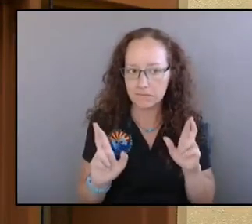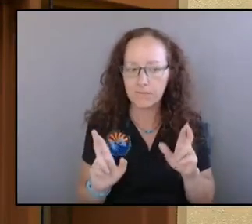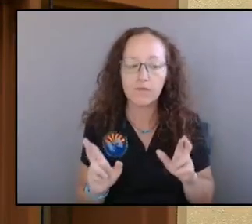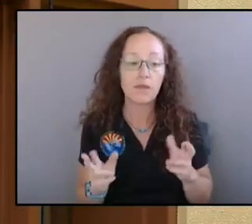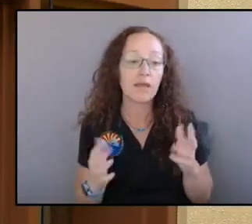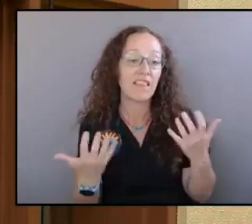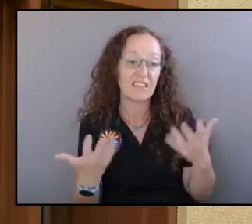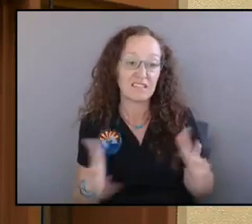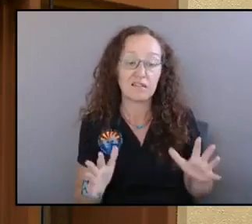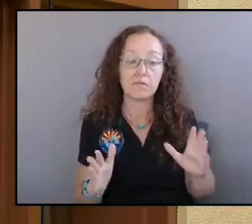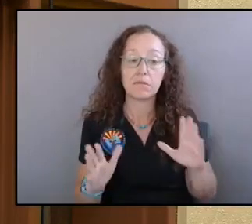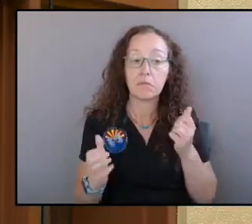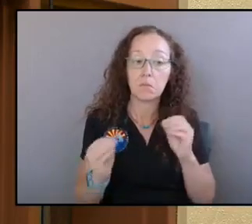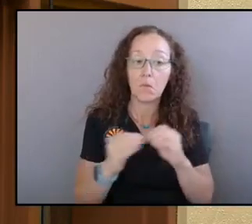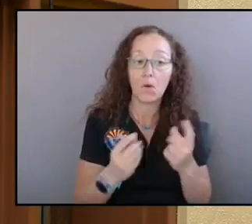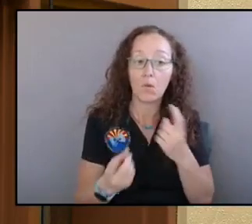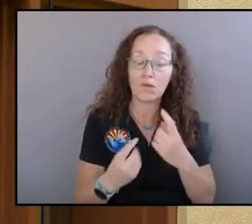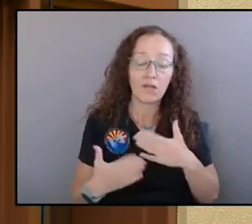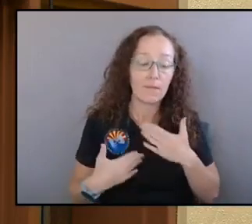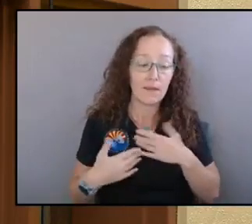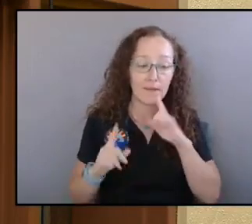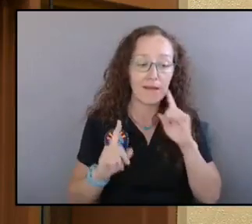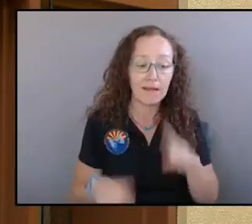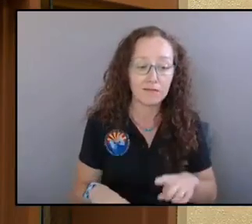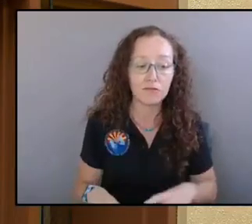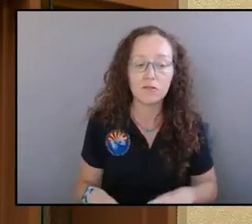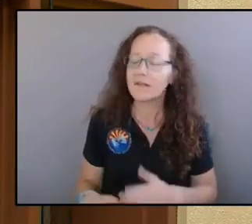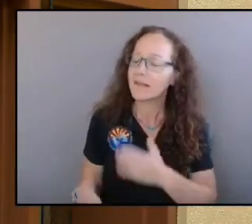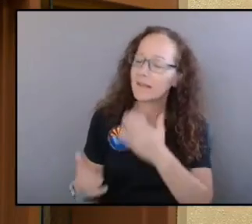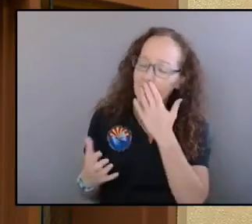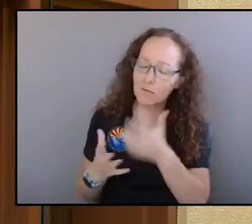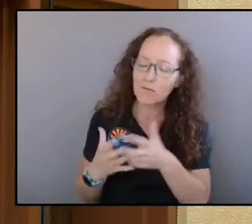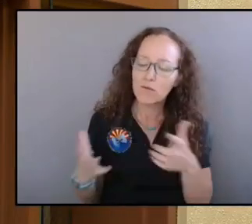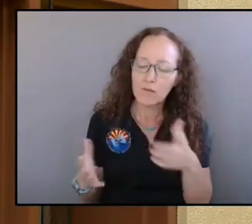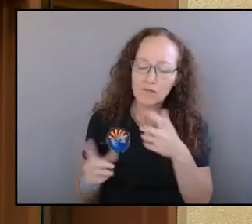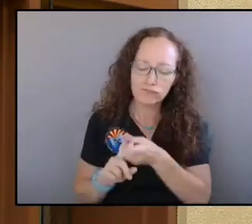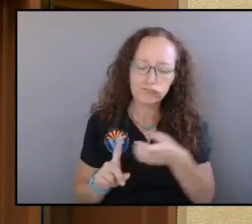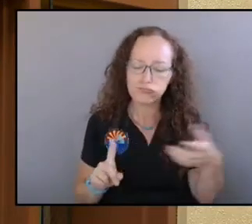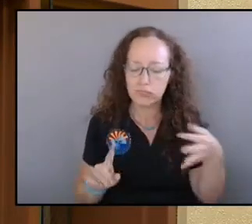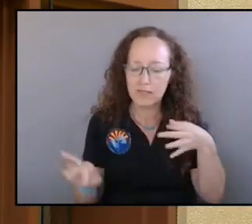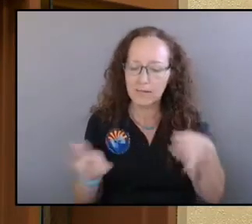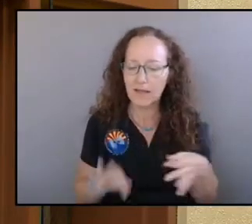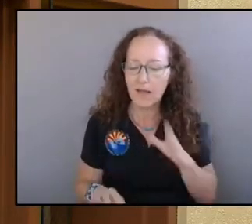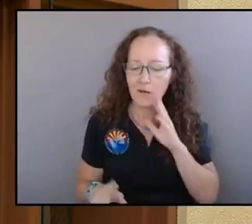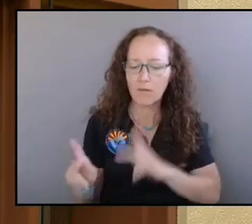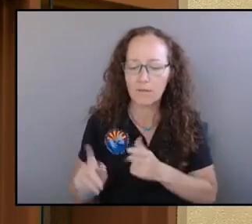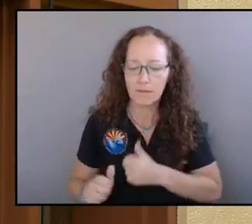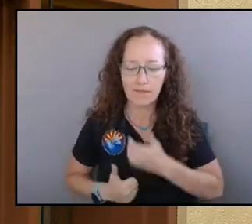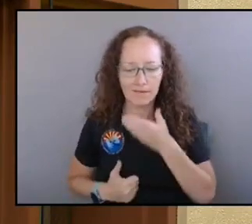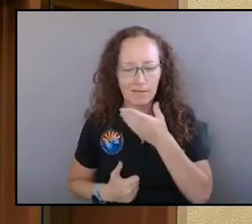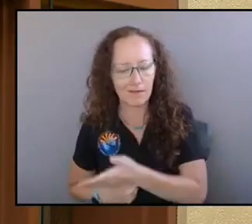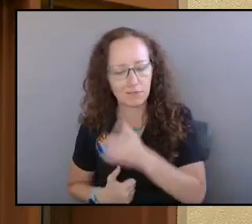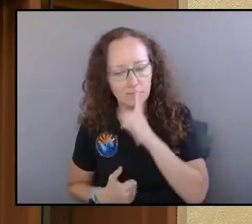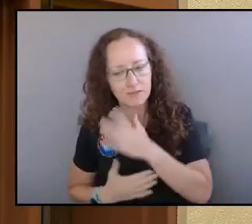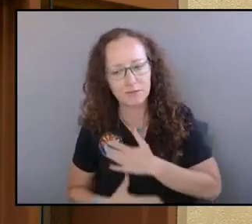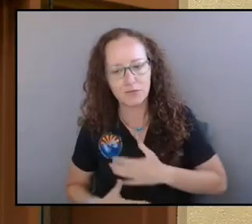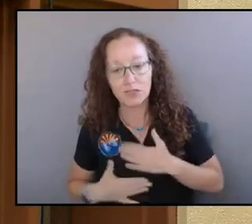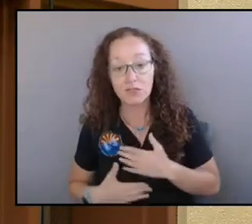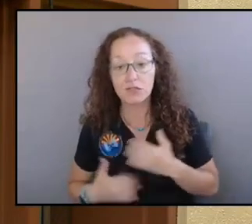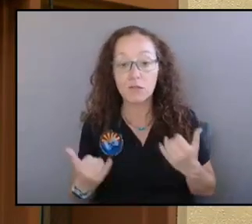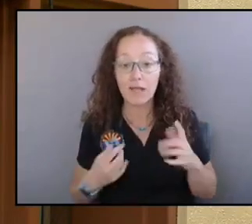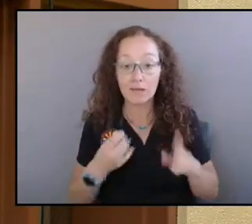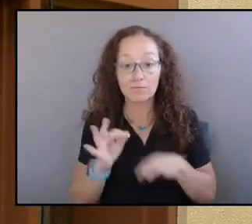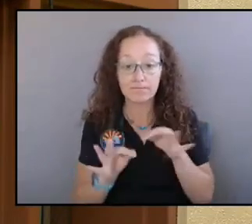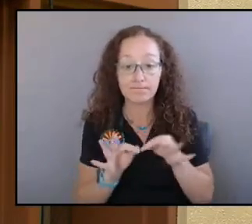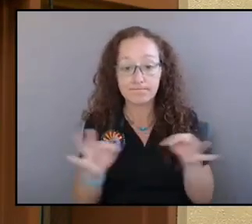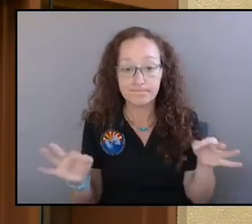Thank you so much for that further explanation. I know the folks in Pecos really appreciate it. With that, we're going to go ahead and wrap up this